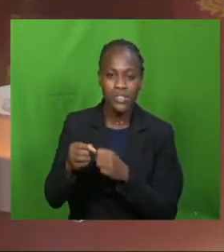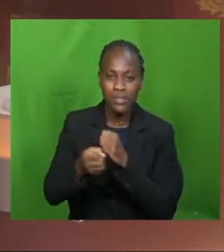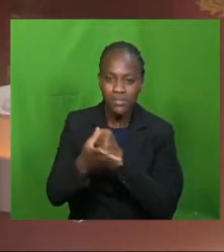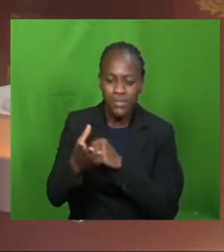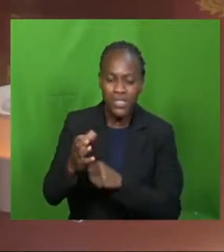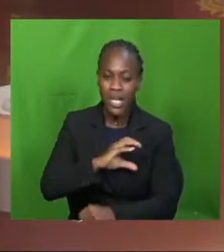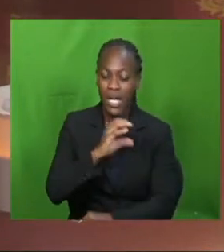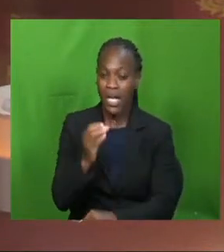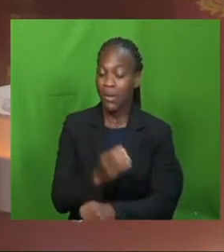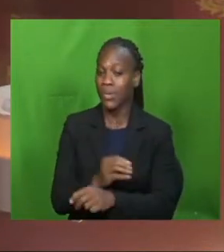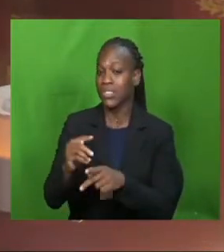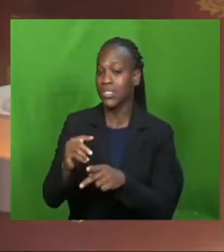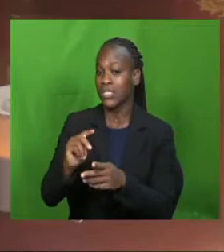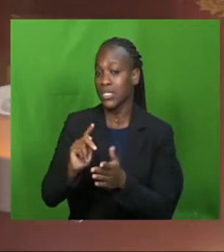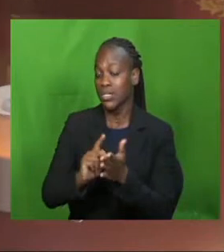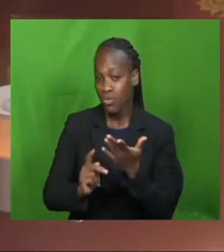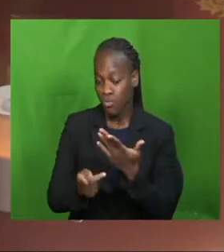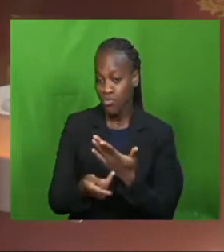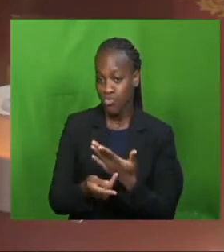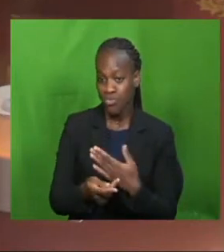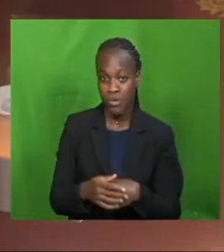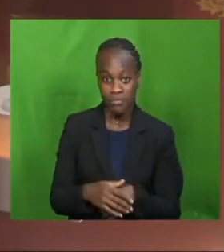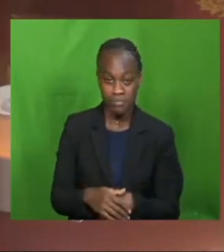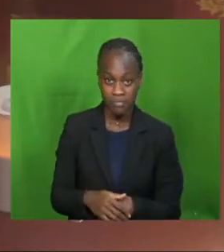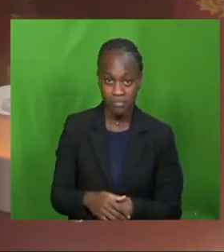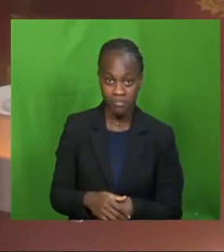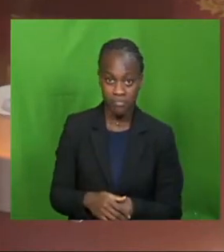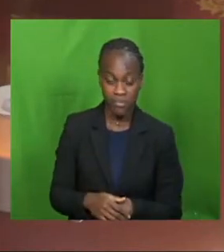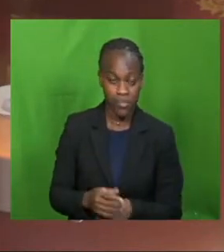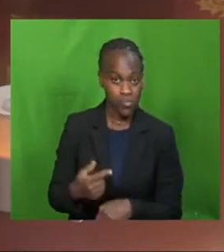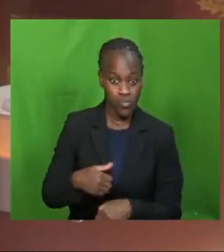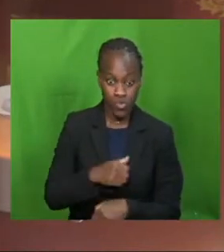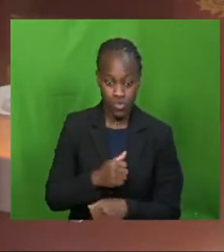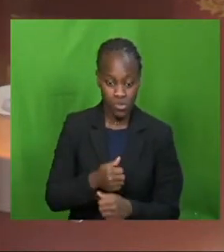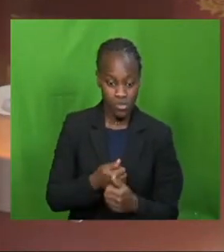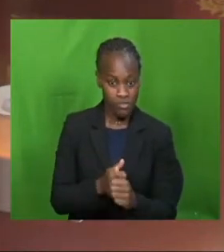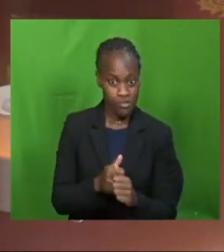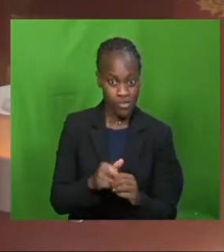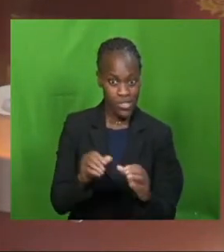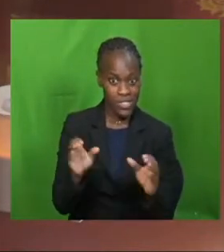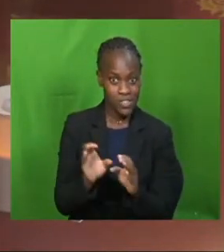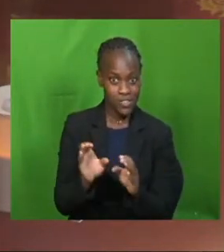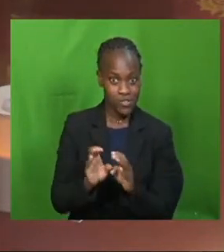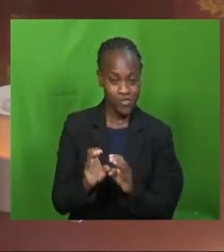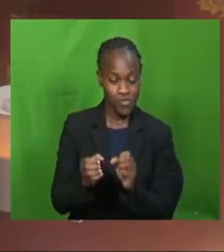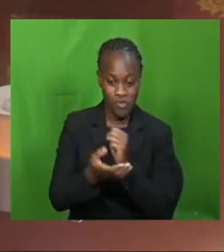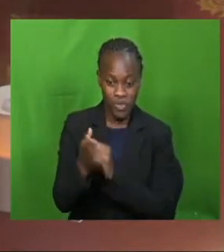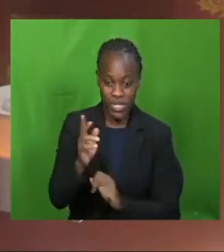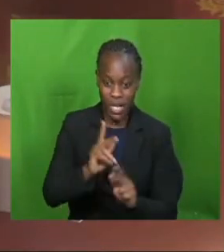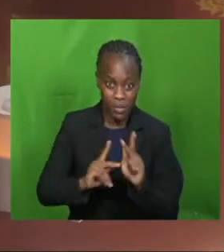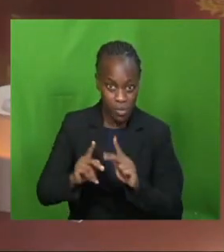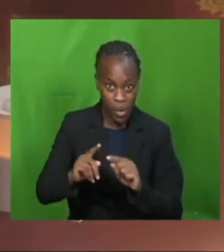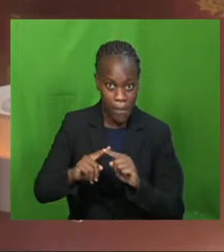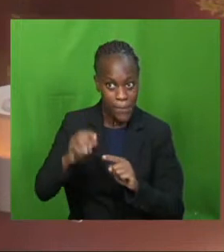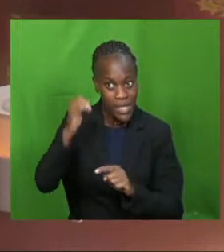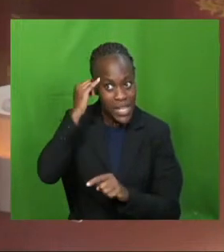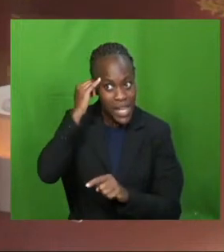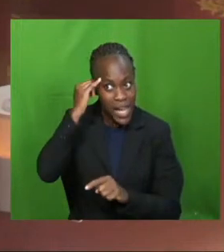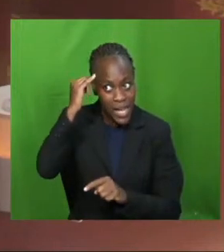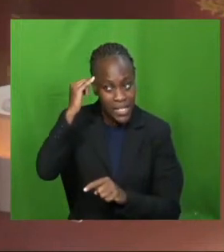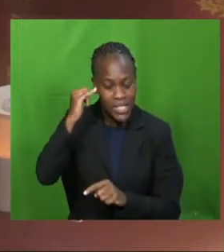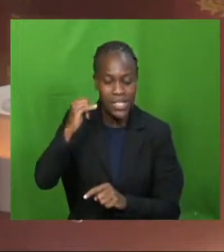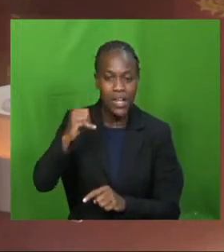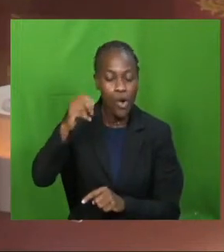Mr. Speaker, we will not subscribe to a certification of journalists. We subscribe to a view that says, let